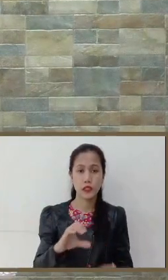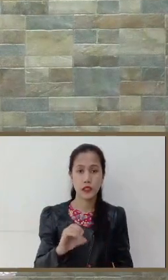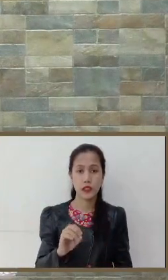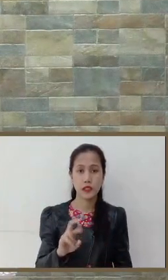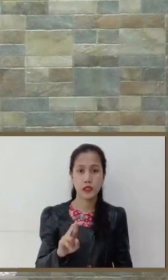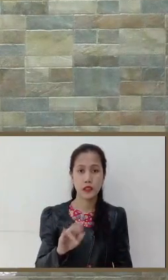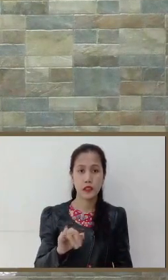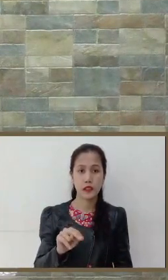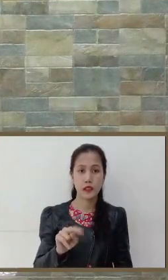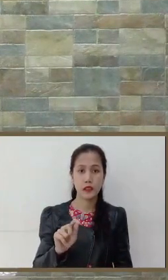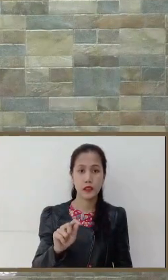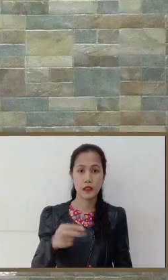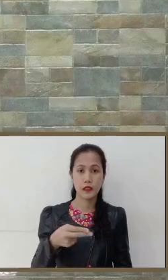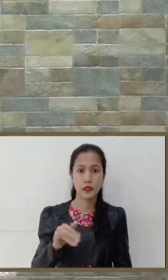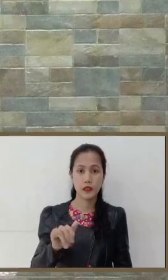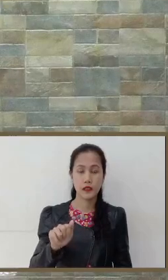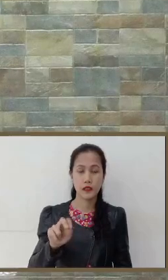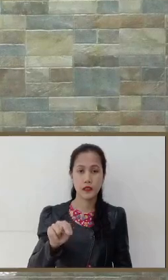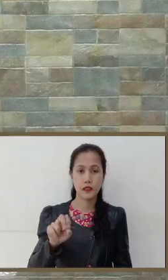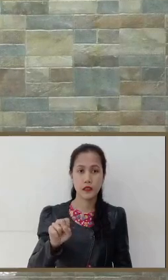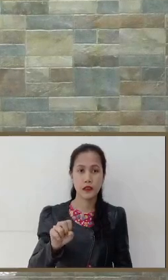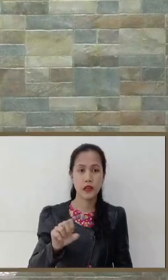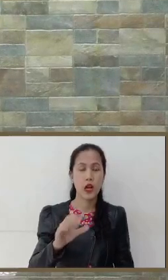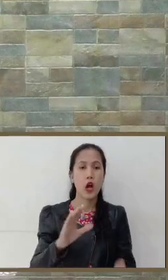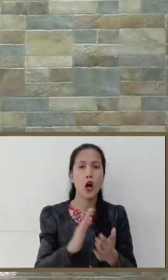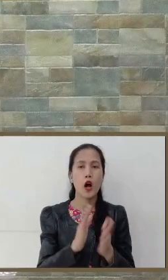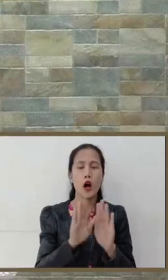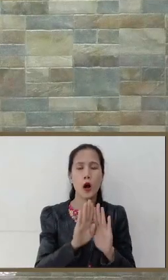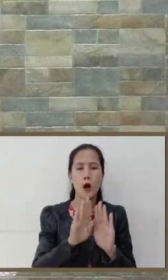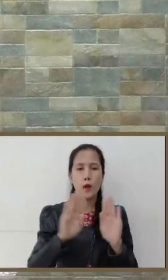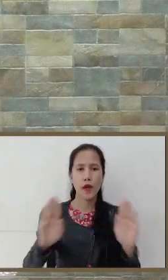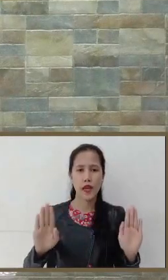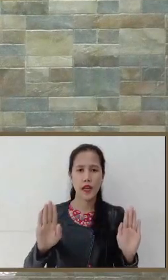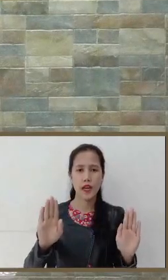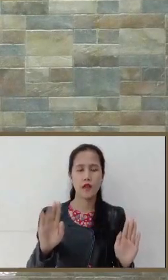Apostol Pablo sa pagiging servant. 1 Corinthians po,